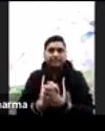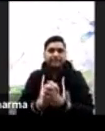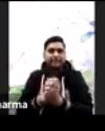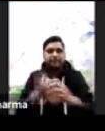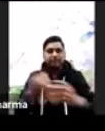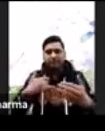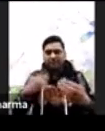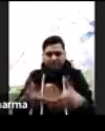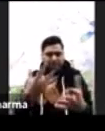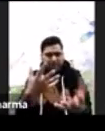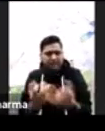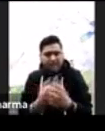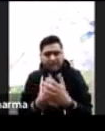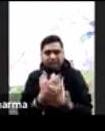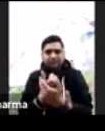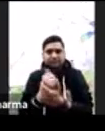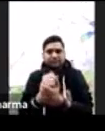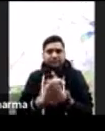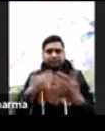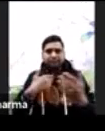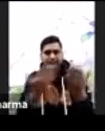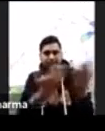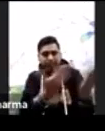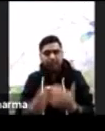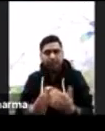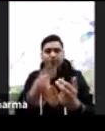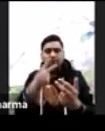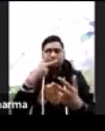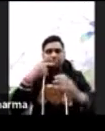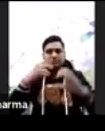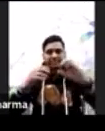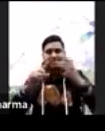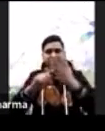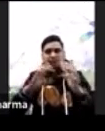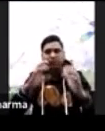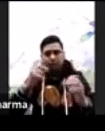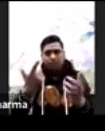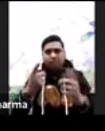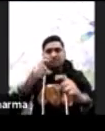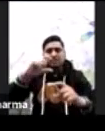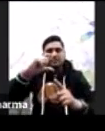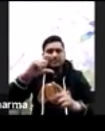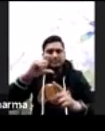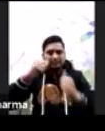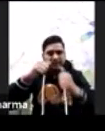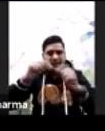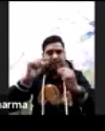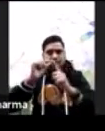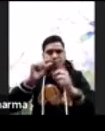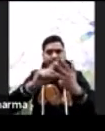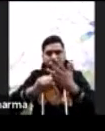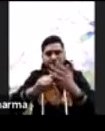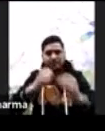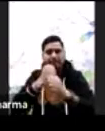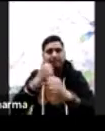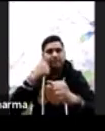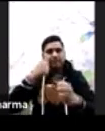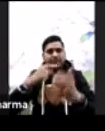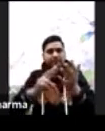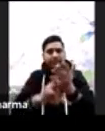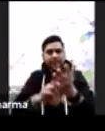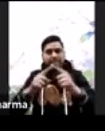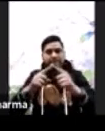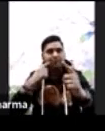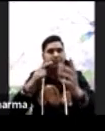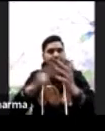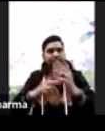opportunity now, I would want to invite our CEO of Capgemini India, Ashwin Yardi, who is also Capgemini India's